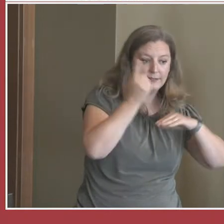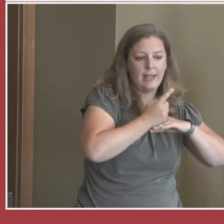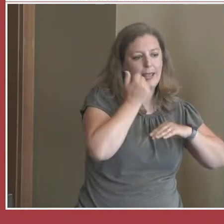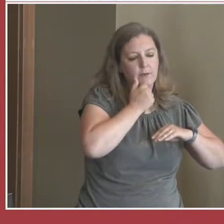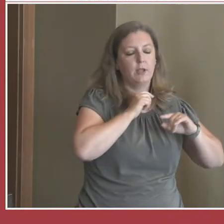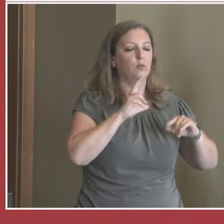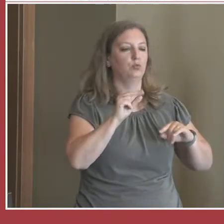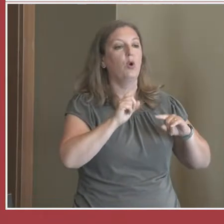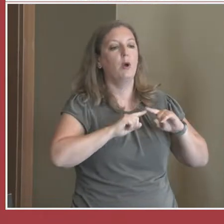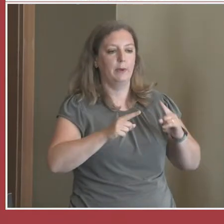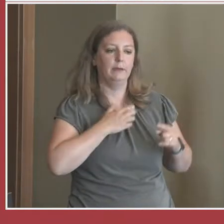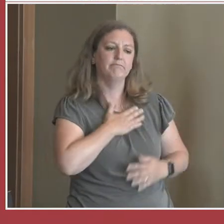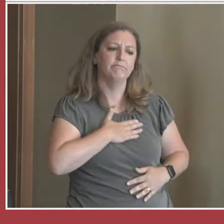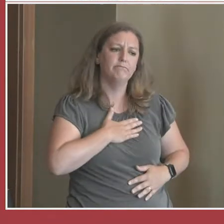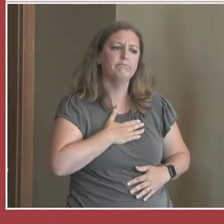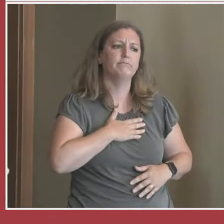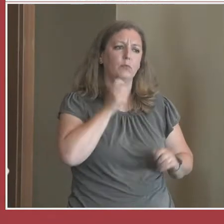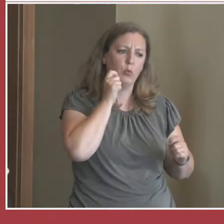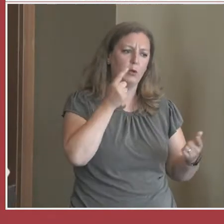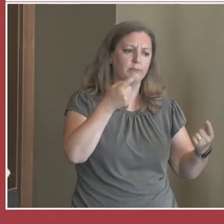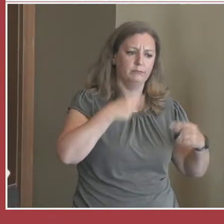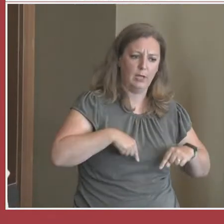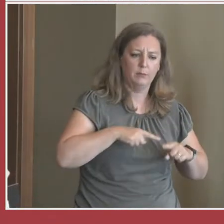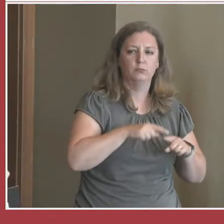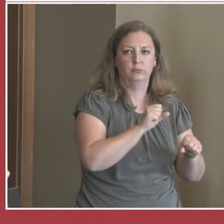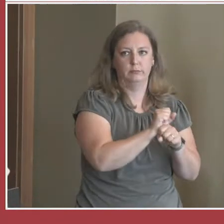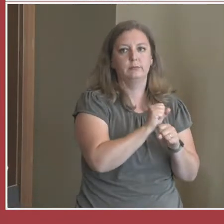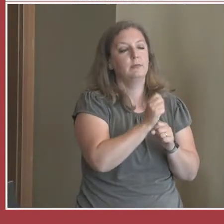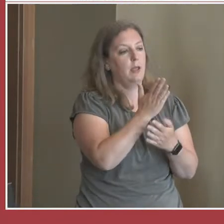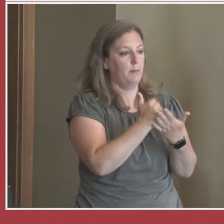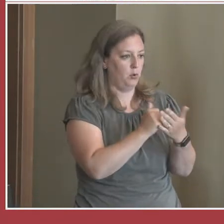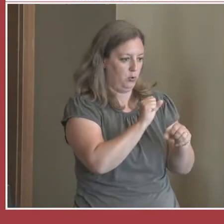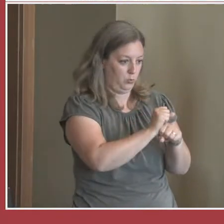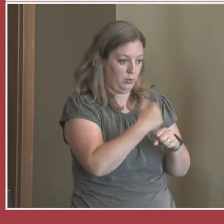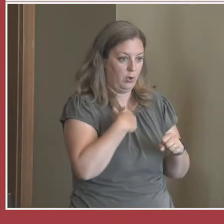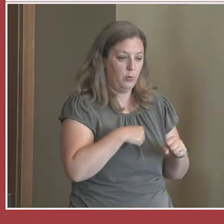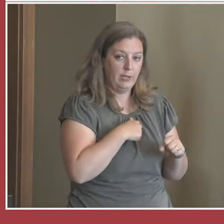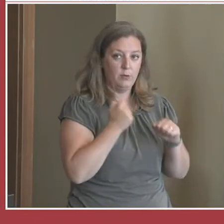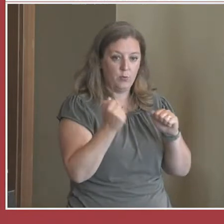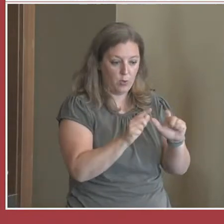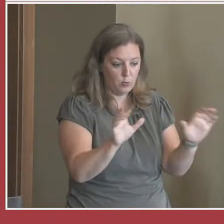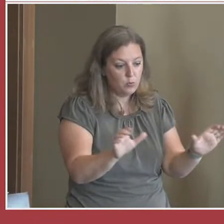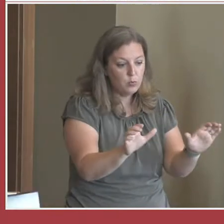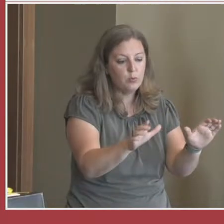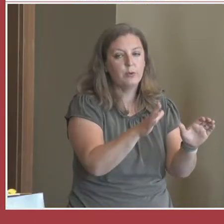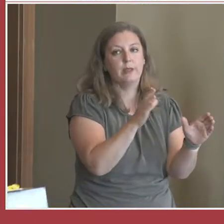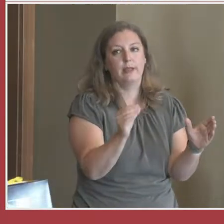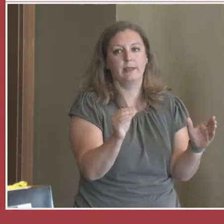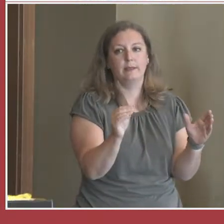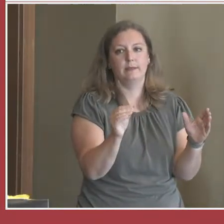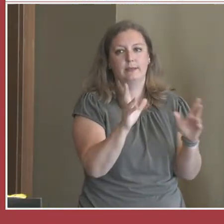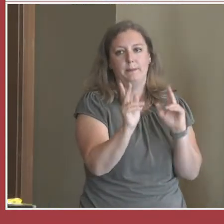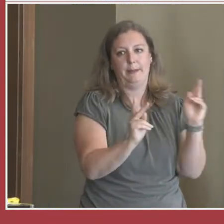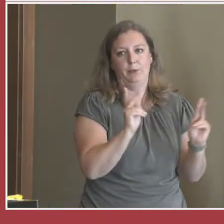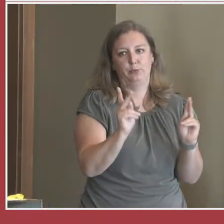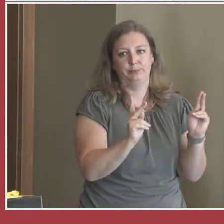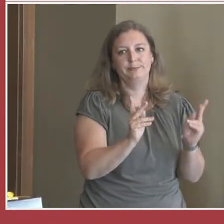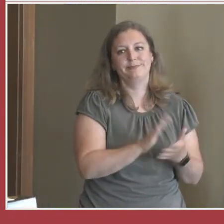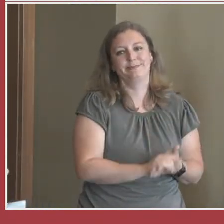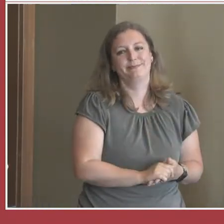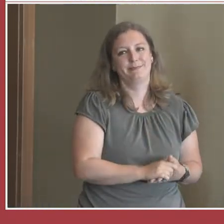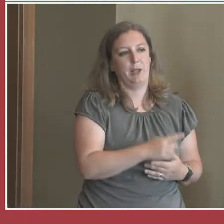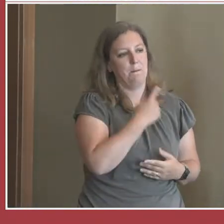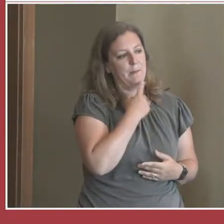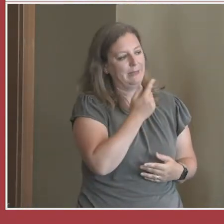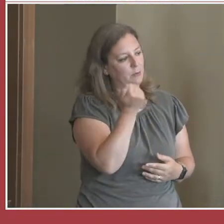woke up, I enjoyed coming. And part of it was just the work we were all doing and just the people. So I'm going to